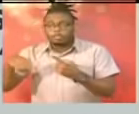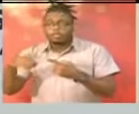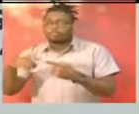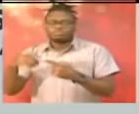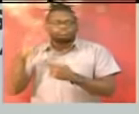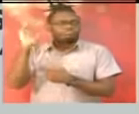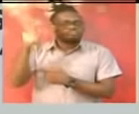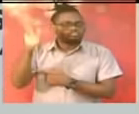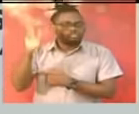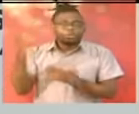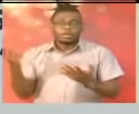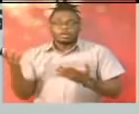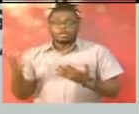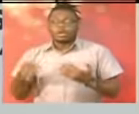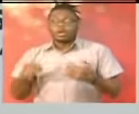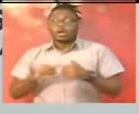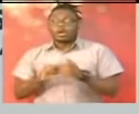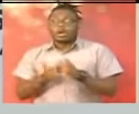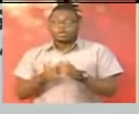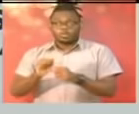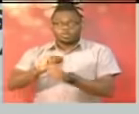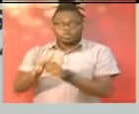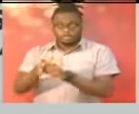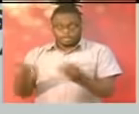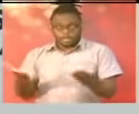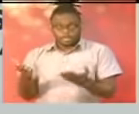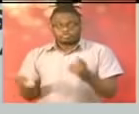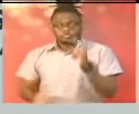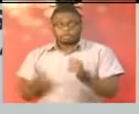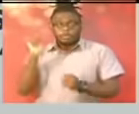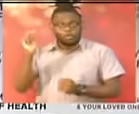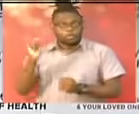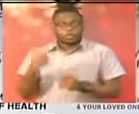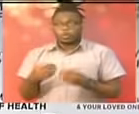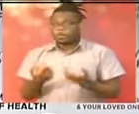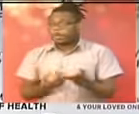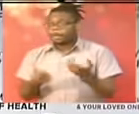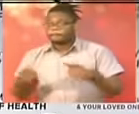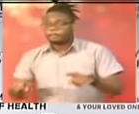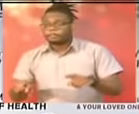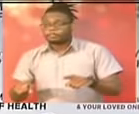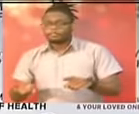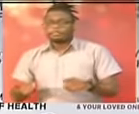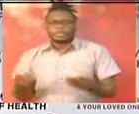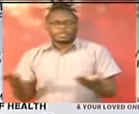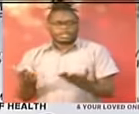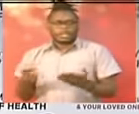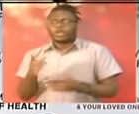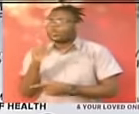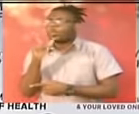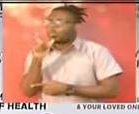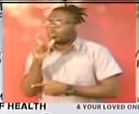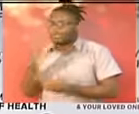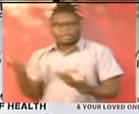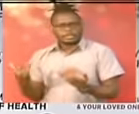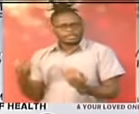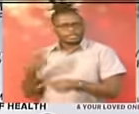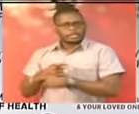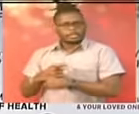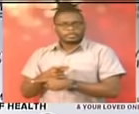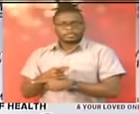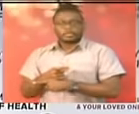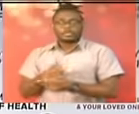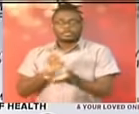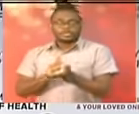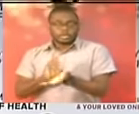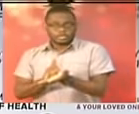national COVID-19 response. Our panelists today are Dr. Avery Hines, Technical Director, Epidemiology